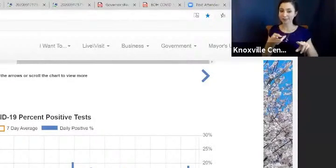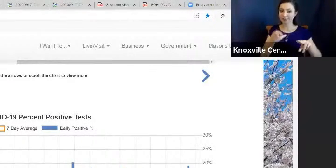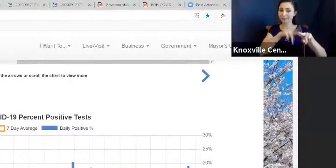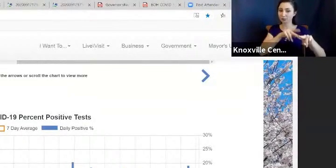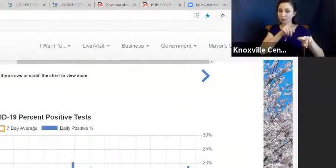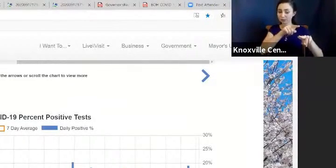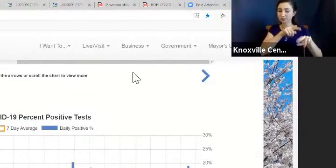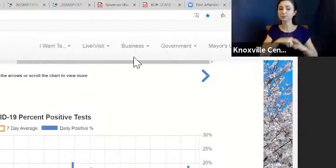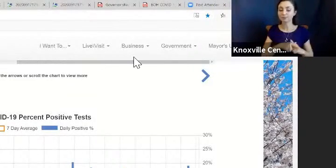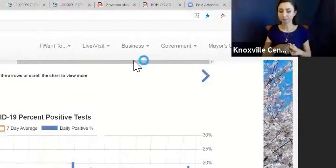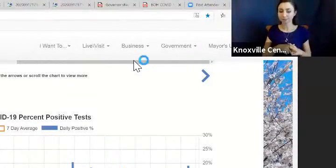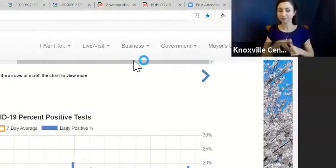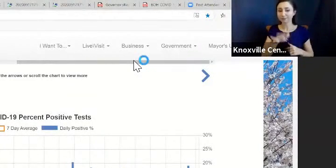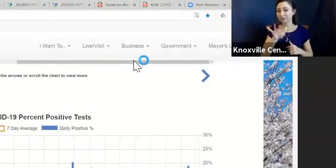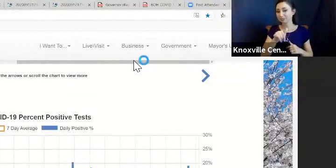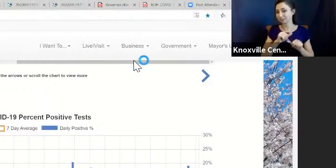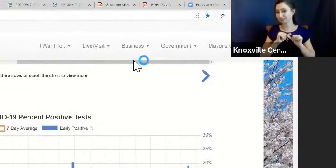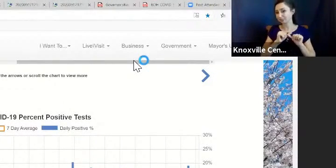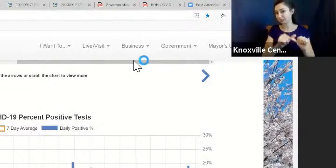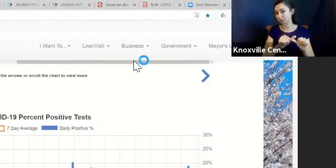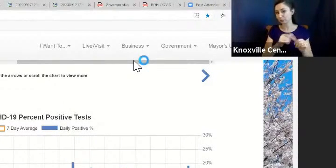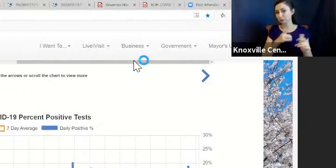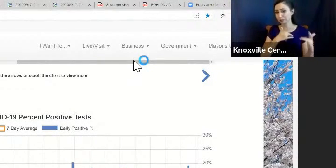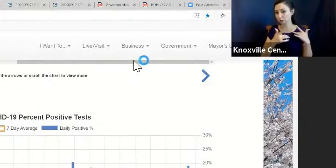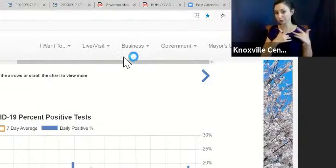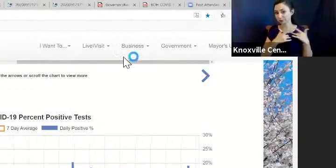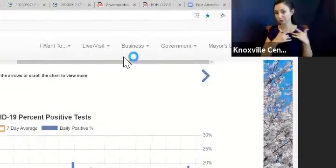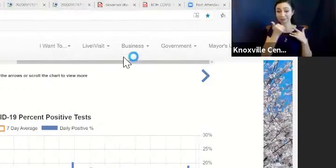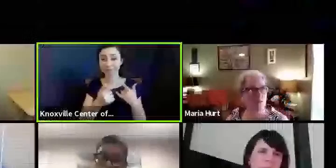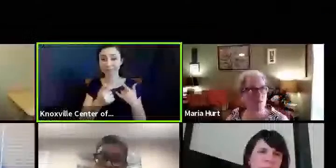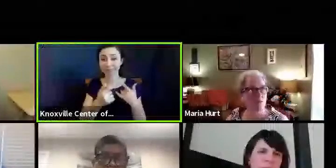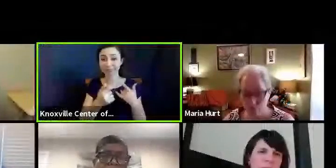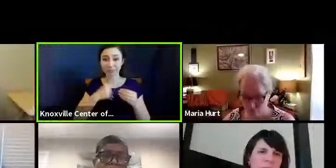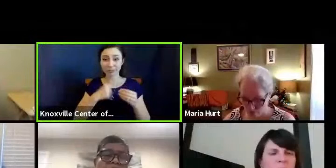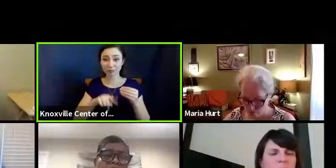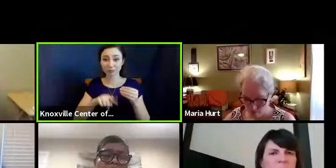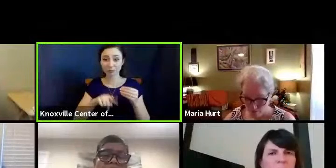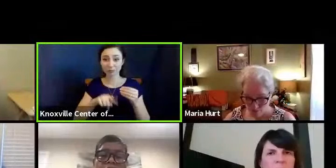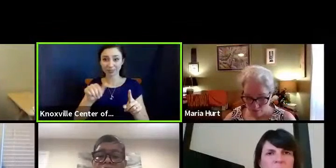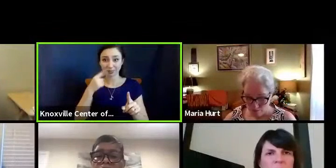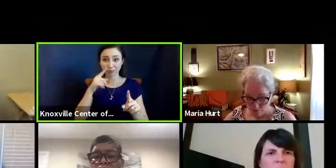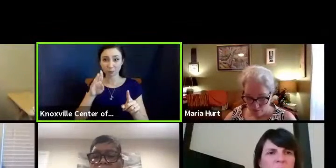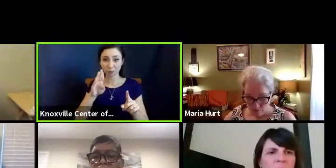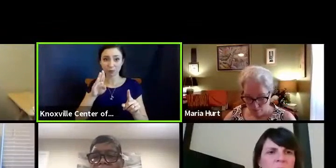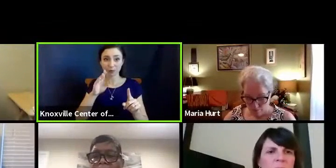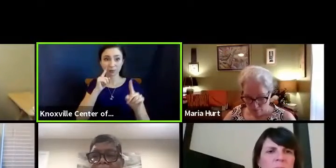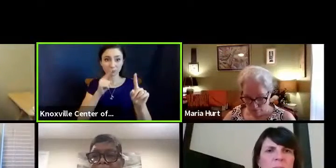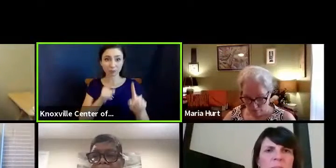that is also continues to be concerning. Any questions on the data or the benchmarks?